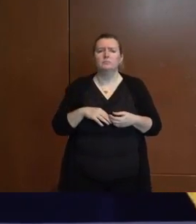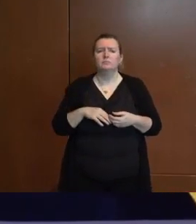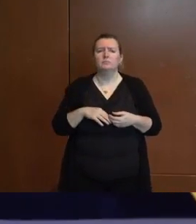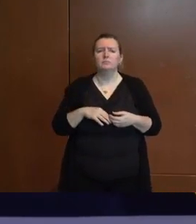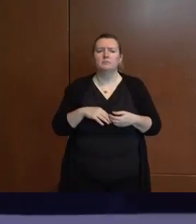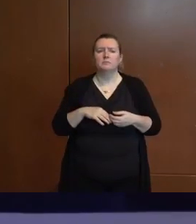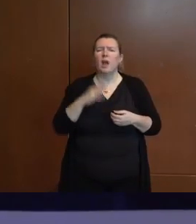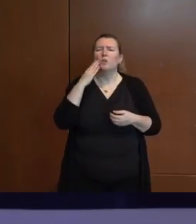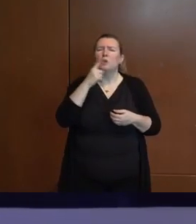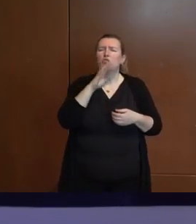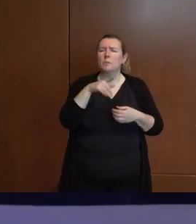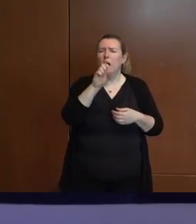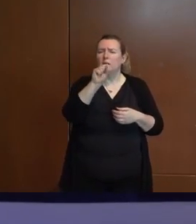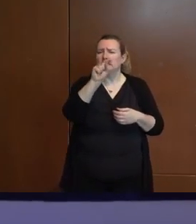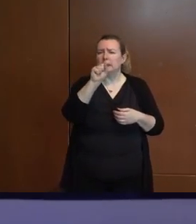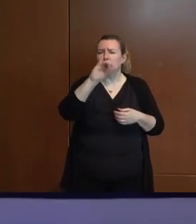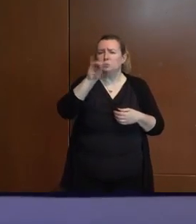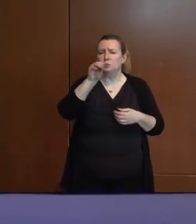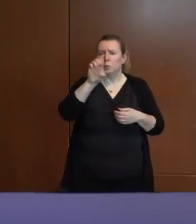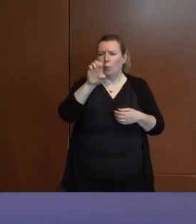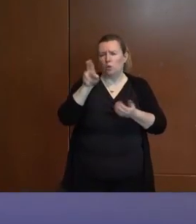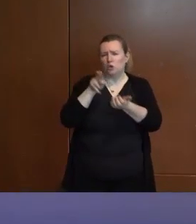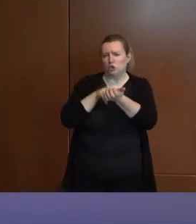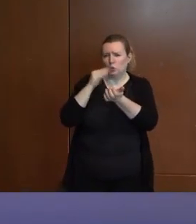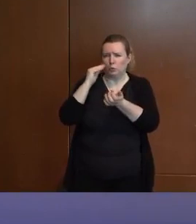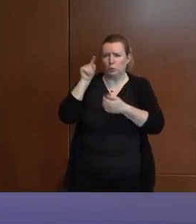disinfecting and potentially it's happening right now.